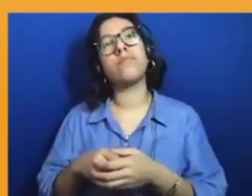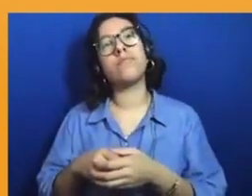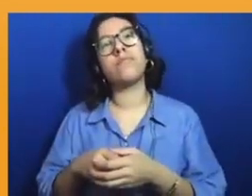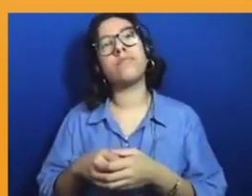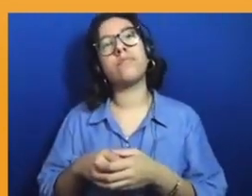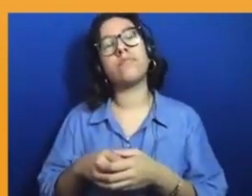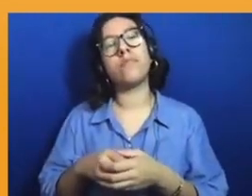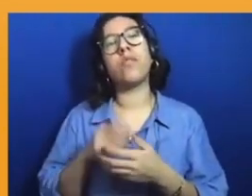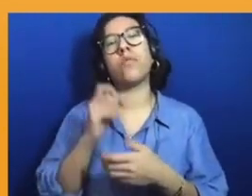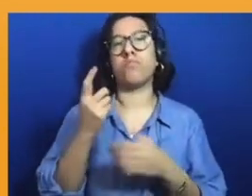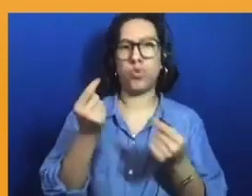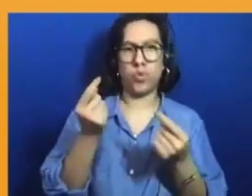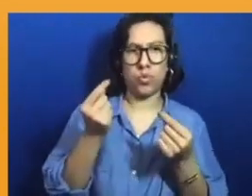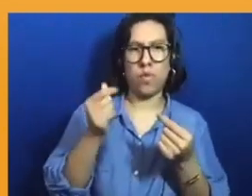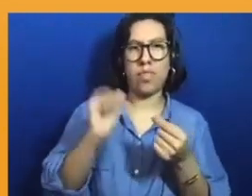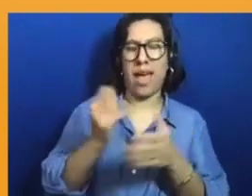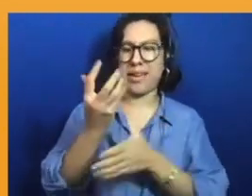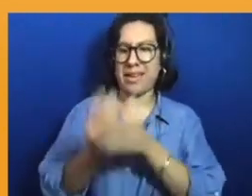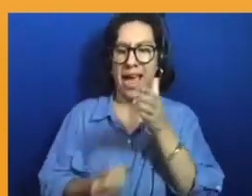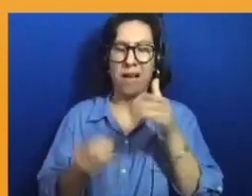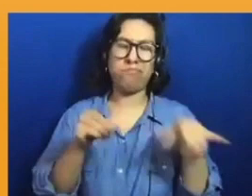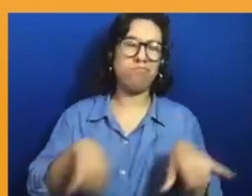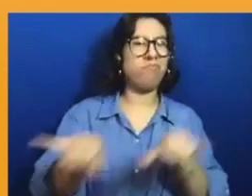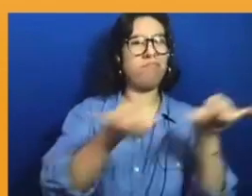gap between stereotypical